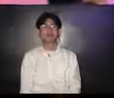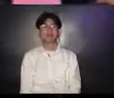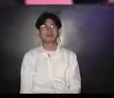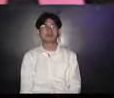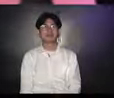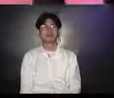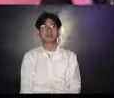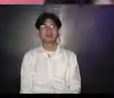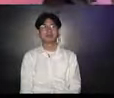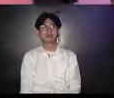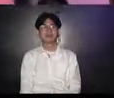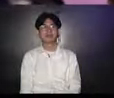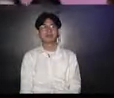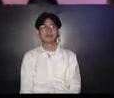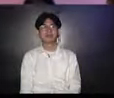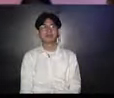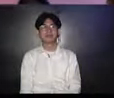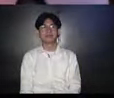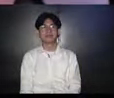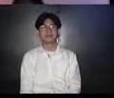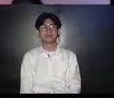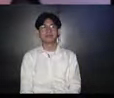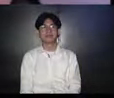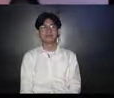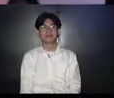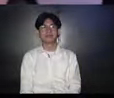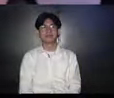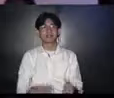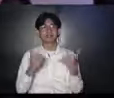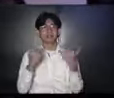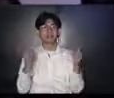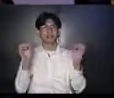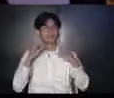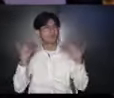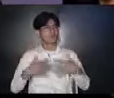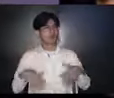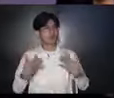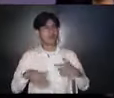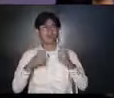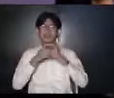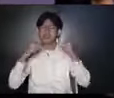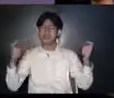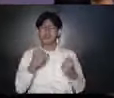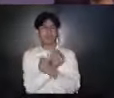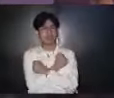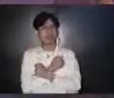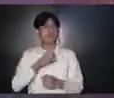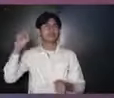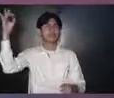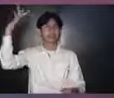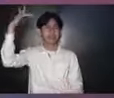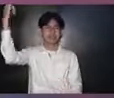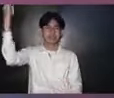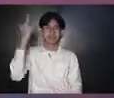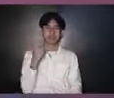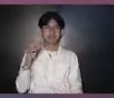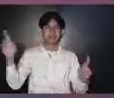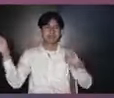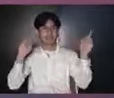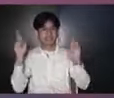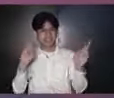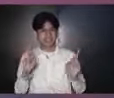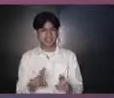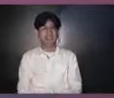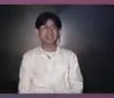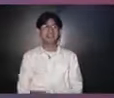that is what we are going to hear today, that there is no greater love than the love of God to you. Are you ready? Yes.